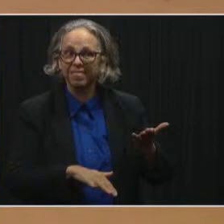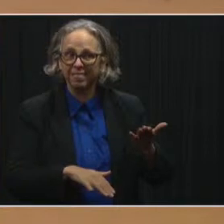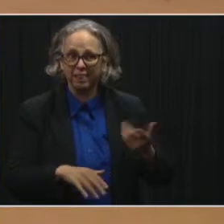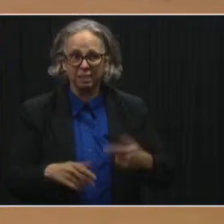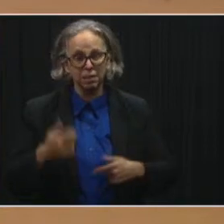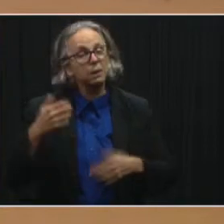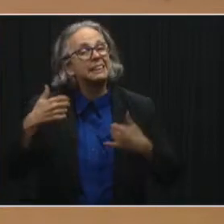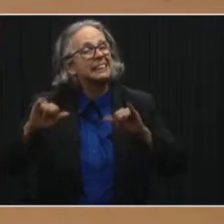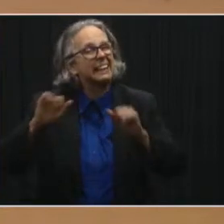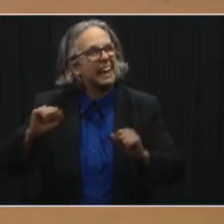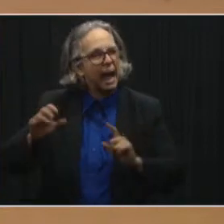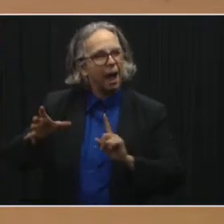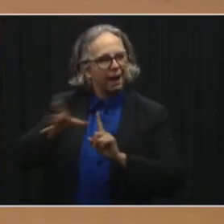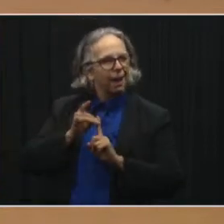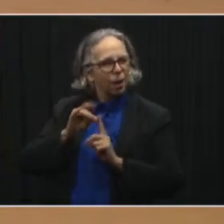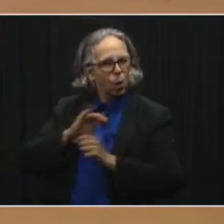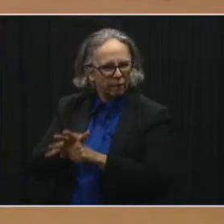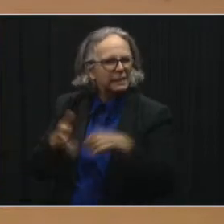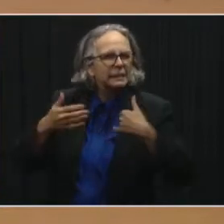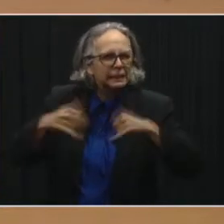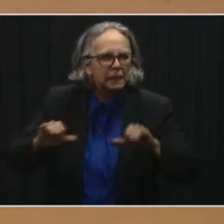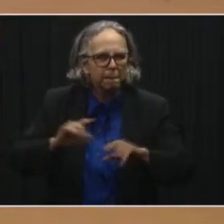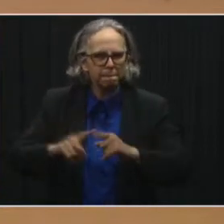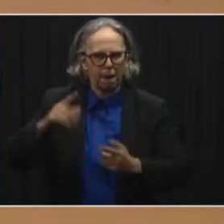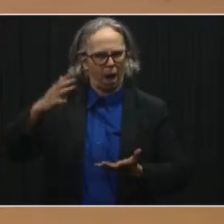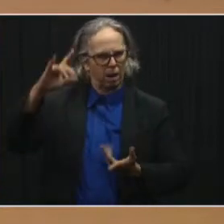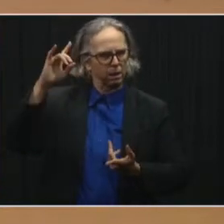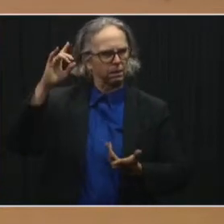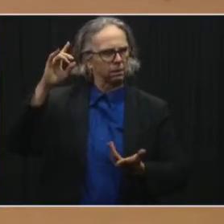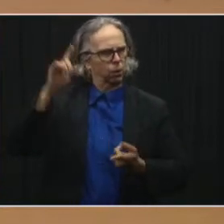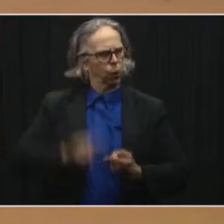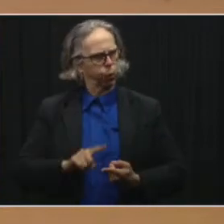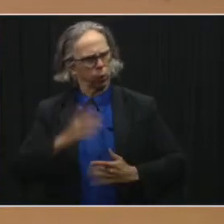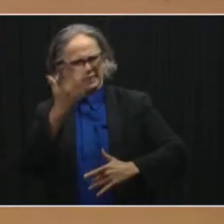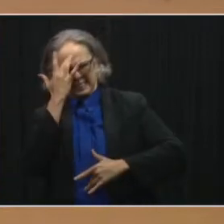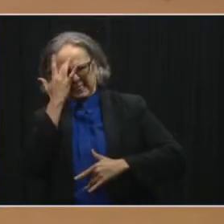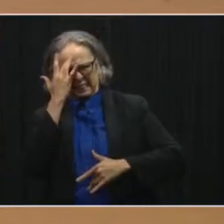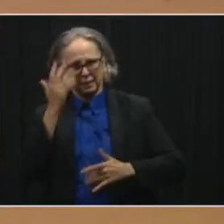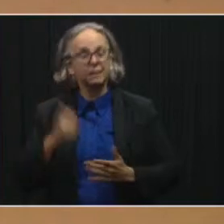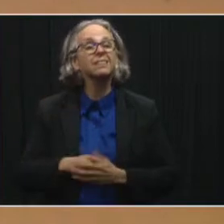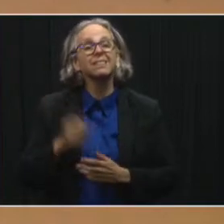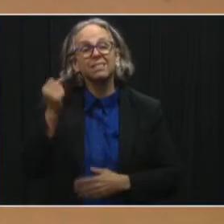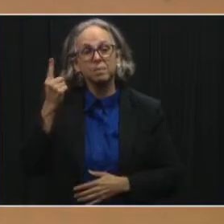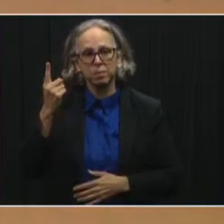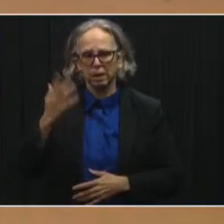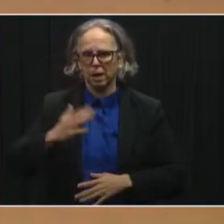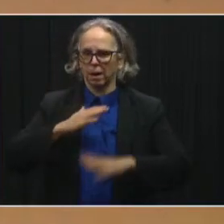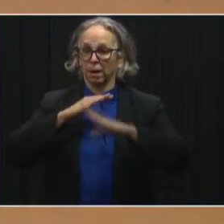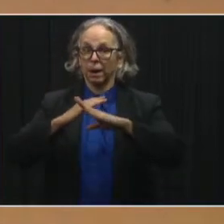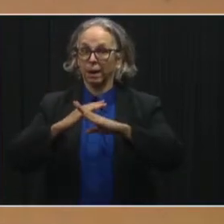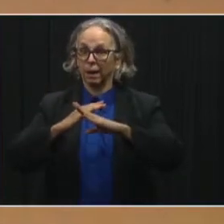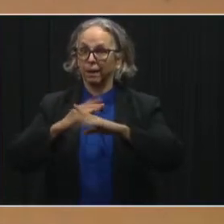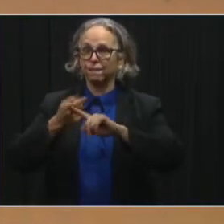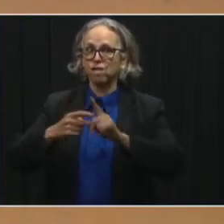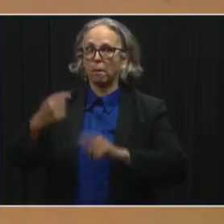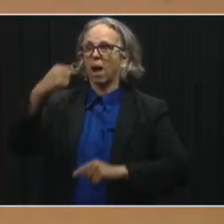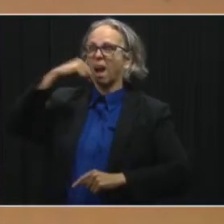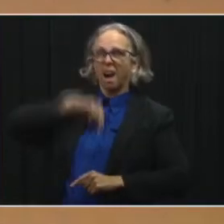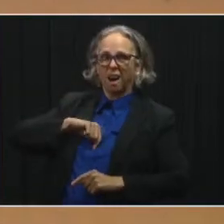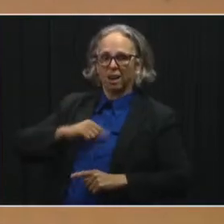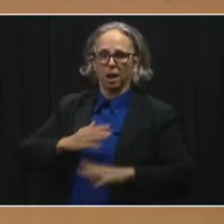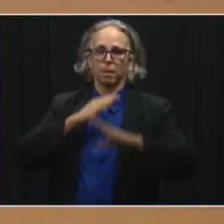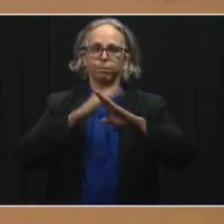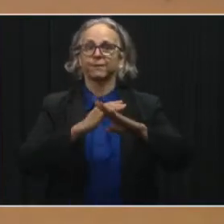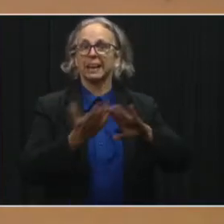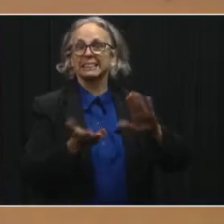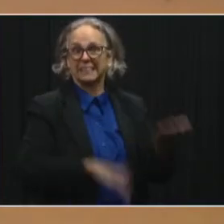But I still believe it is preventing intubation and deaths. So it's still the best preventative measure we have